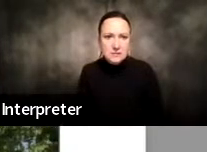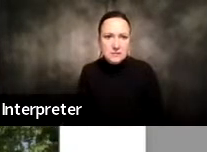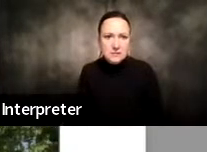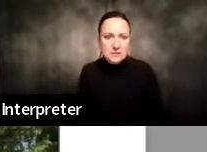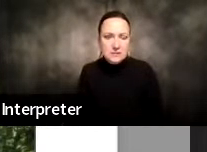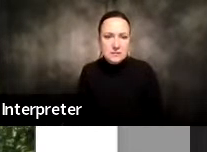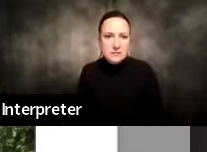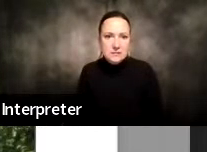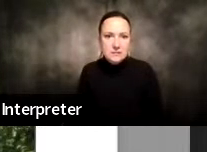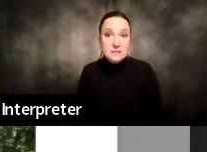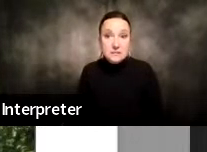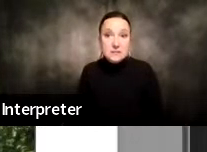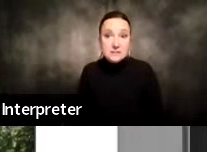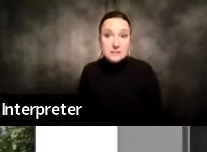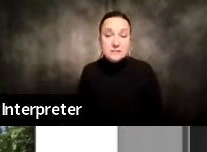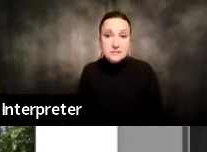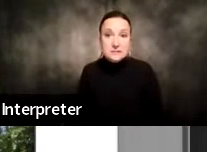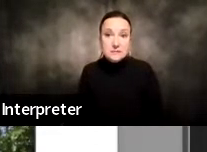All right, can you see my screen?